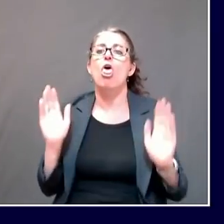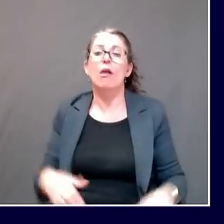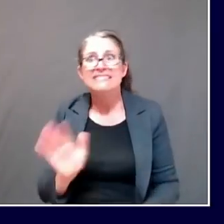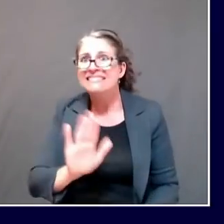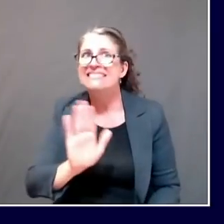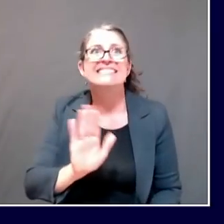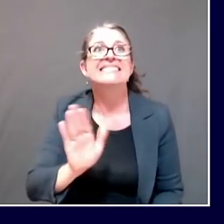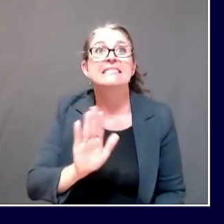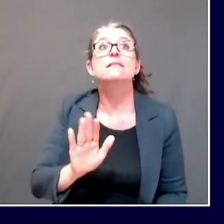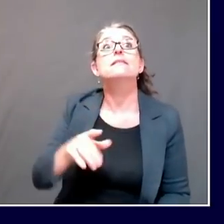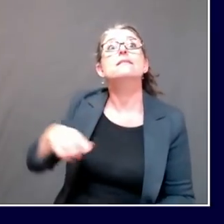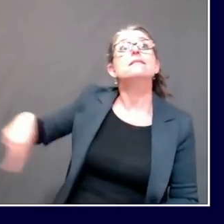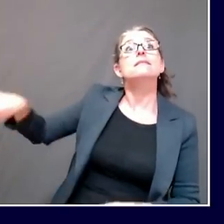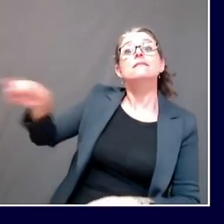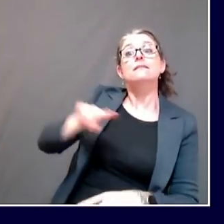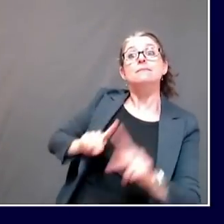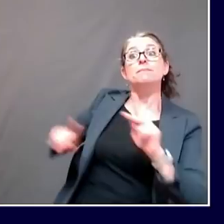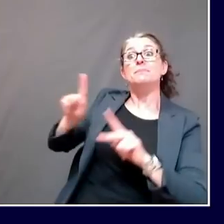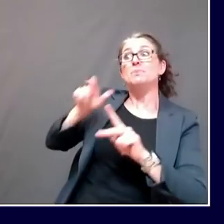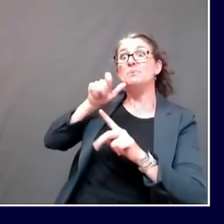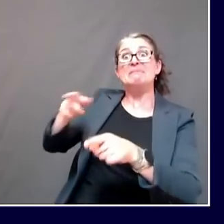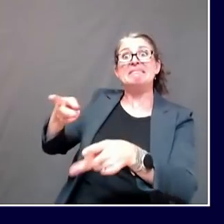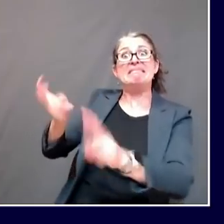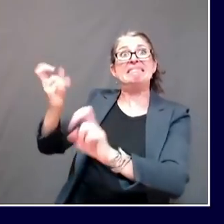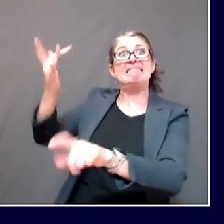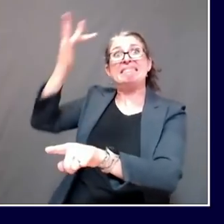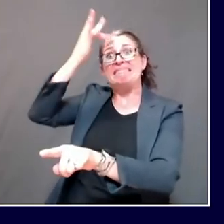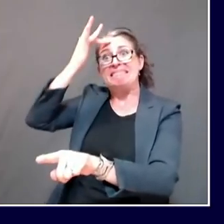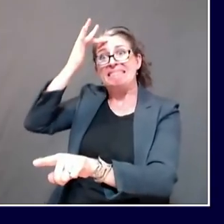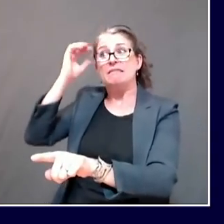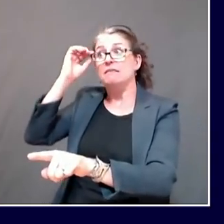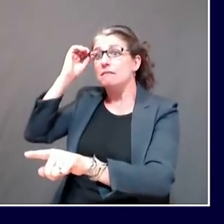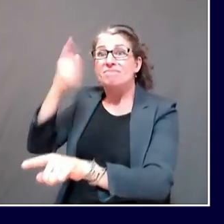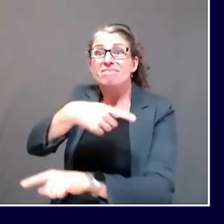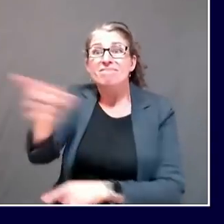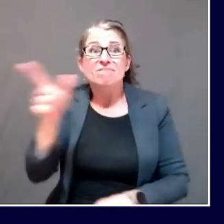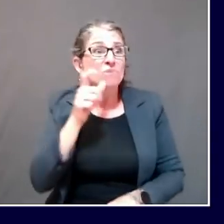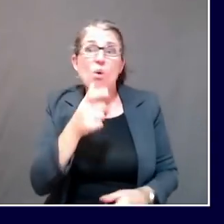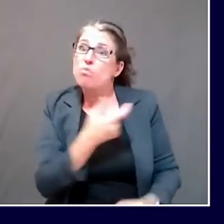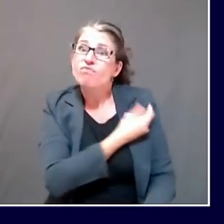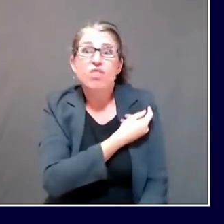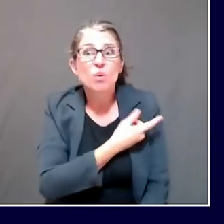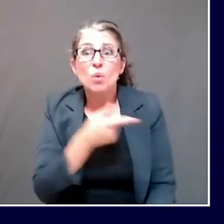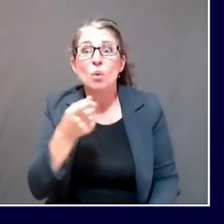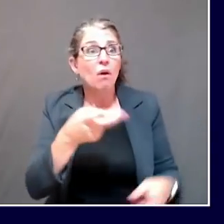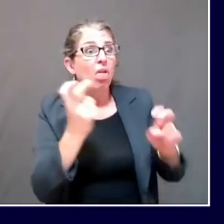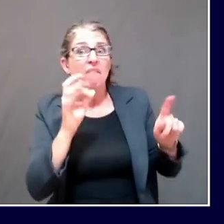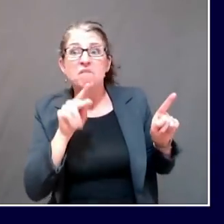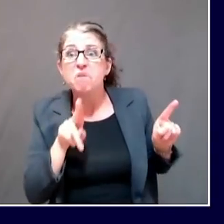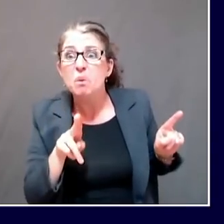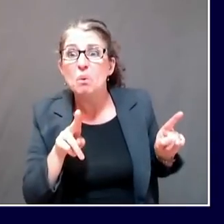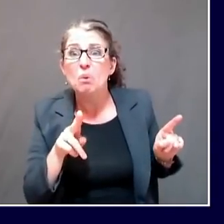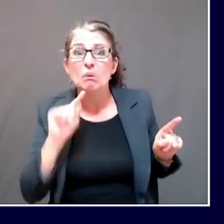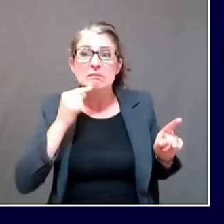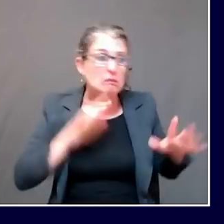system. Avoid the flu as well as COVID-19. As we enter colder months and